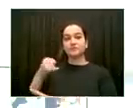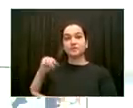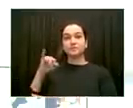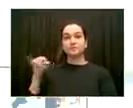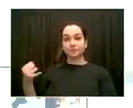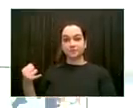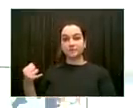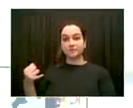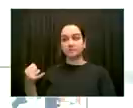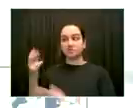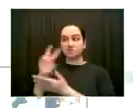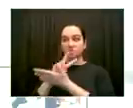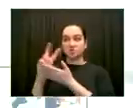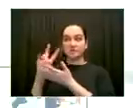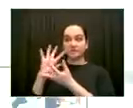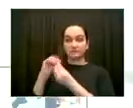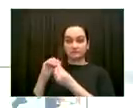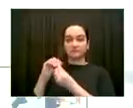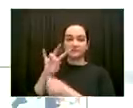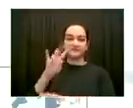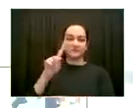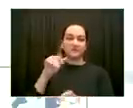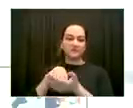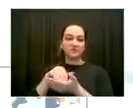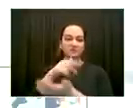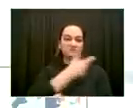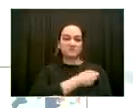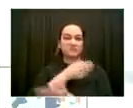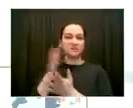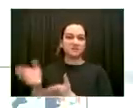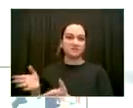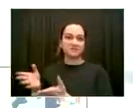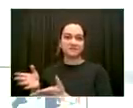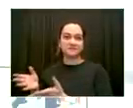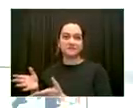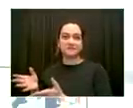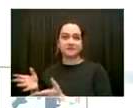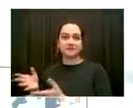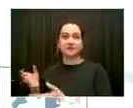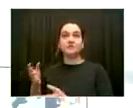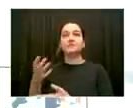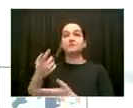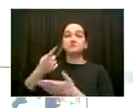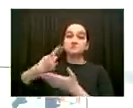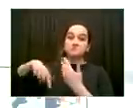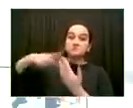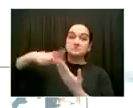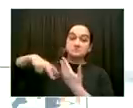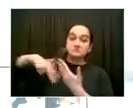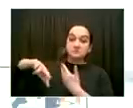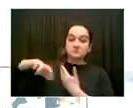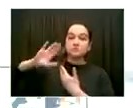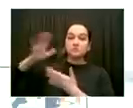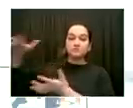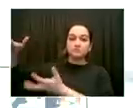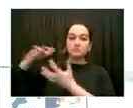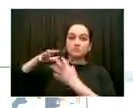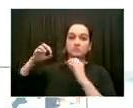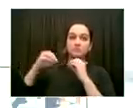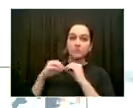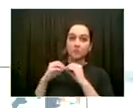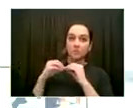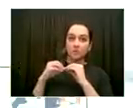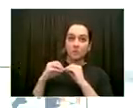the middle of March, it will be a relatively low number with respect to Johnson & Johnson